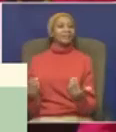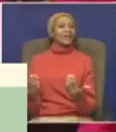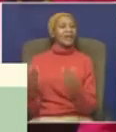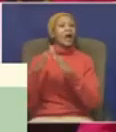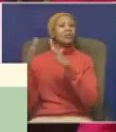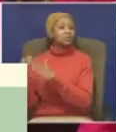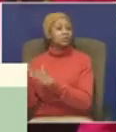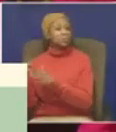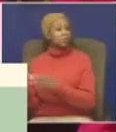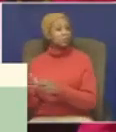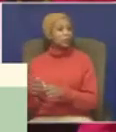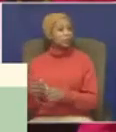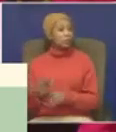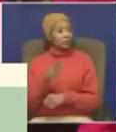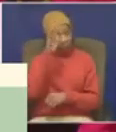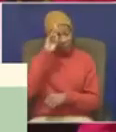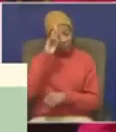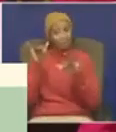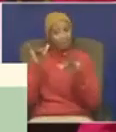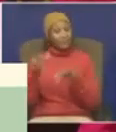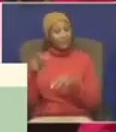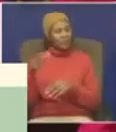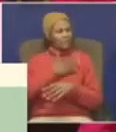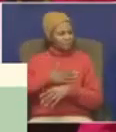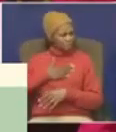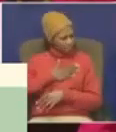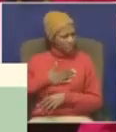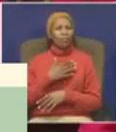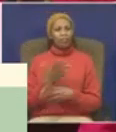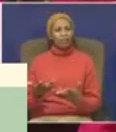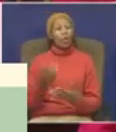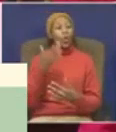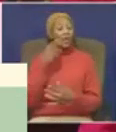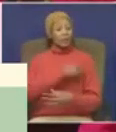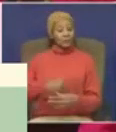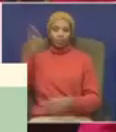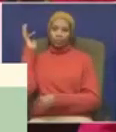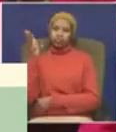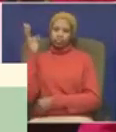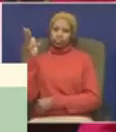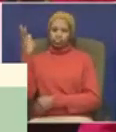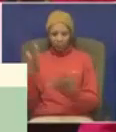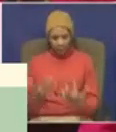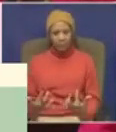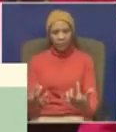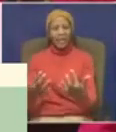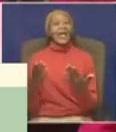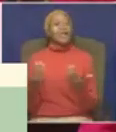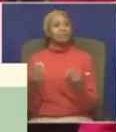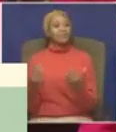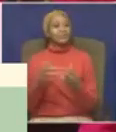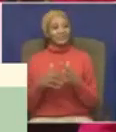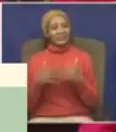We're dealing with human beings here who've got feelings. And when a president speaks, they've got their expectation, you